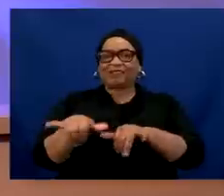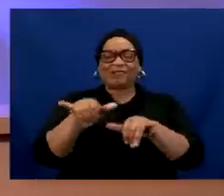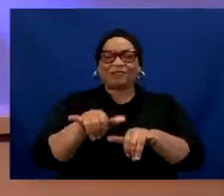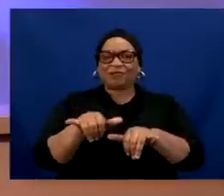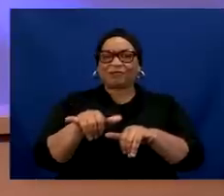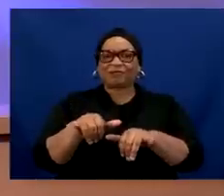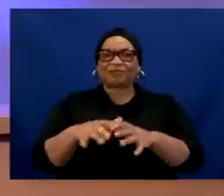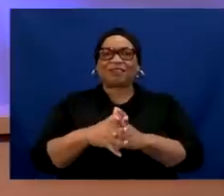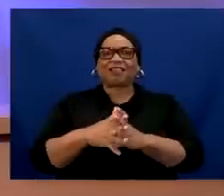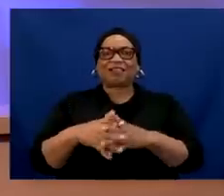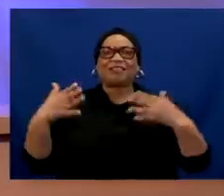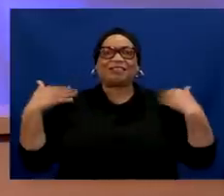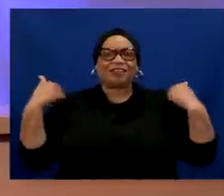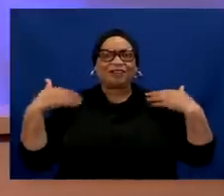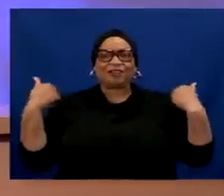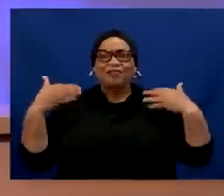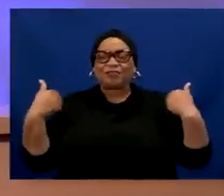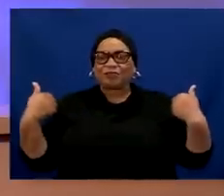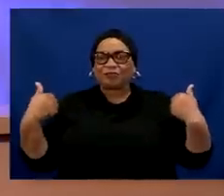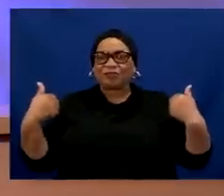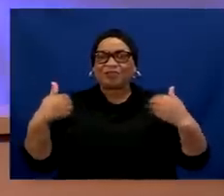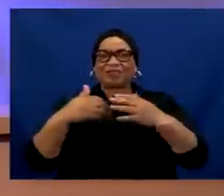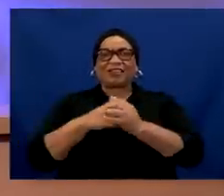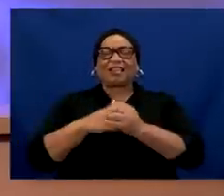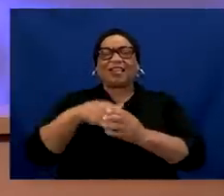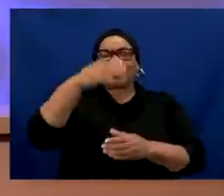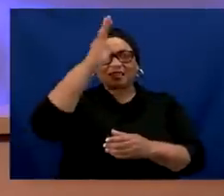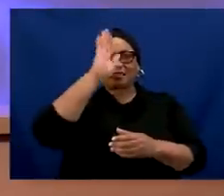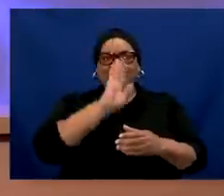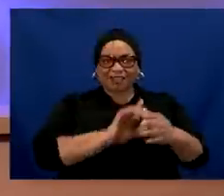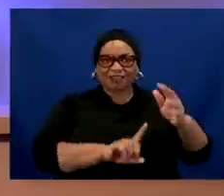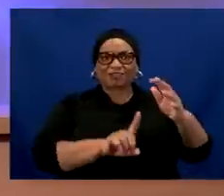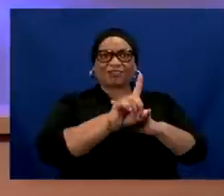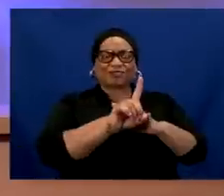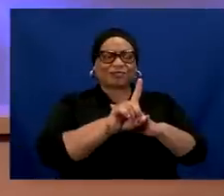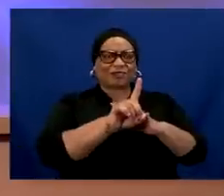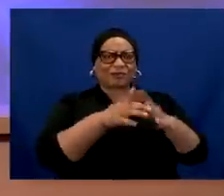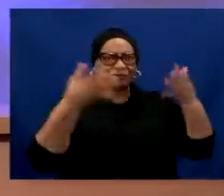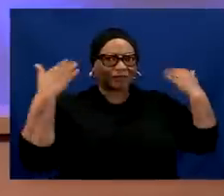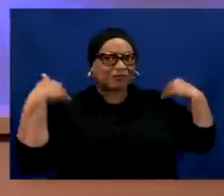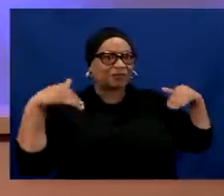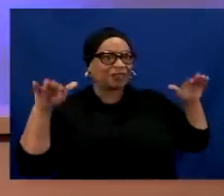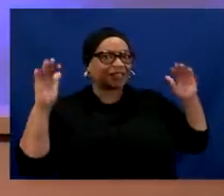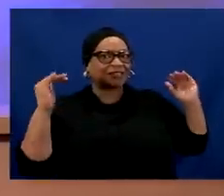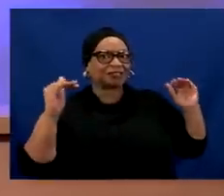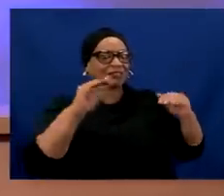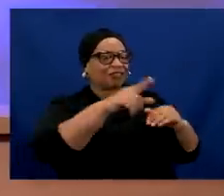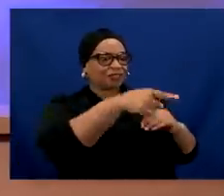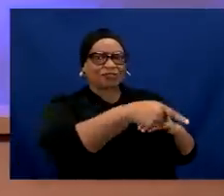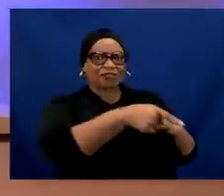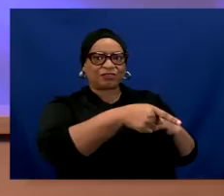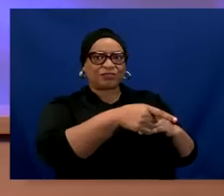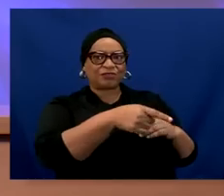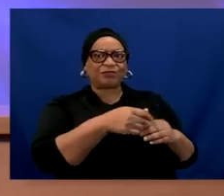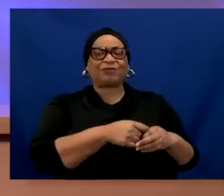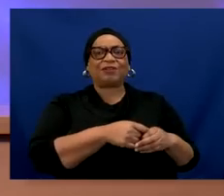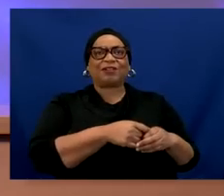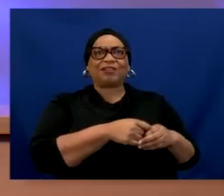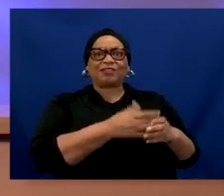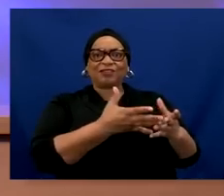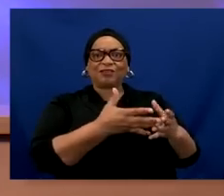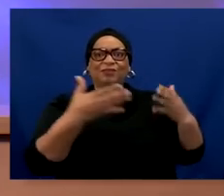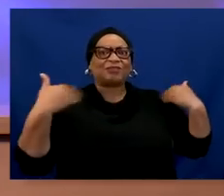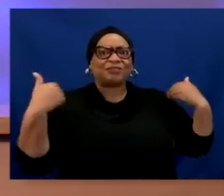in her early teenage years, and God shows up to her through Gabriel and says, hey, you peasant girl, in your